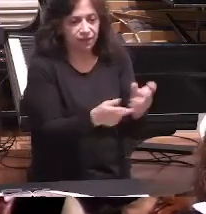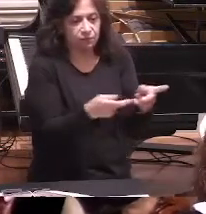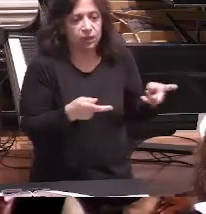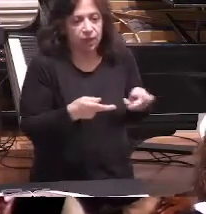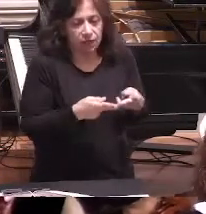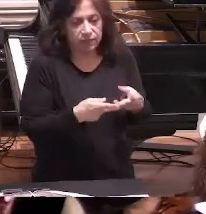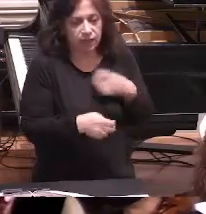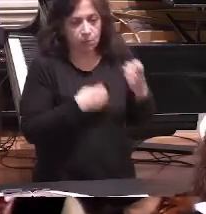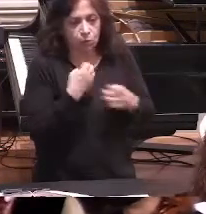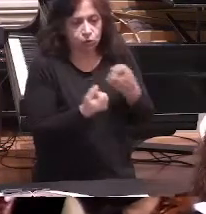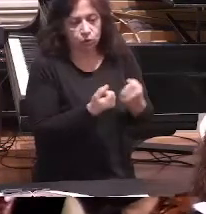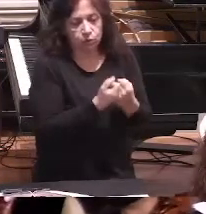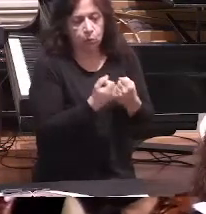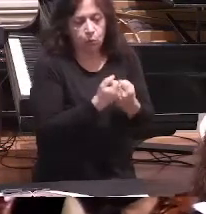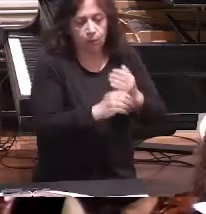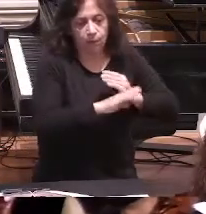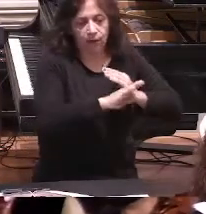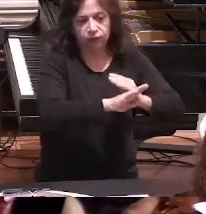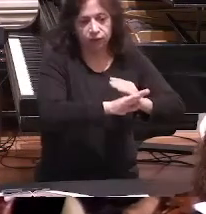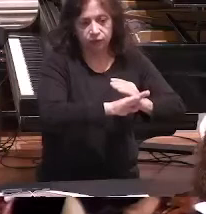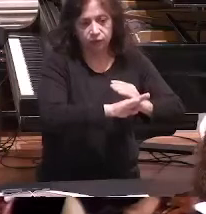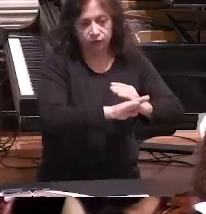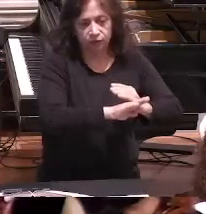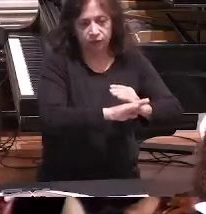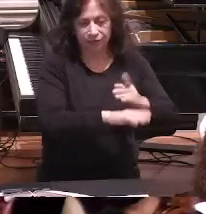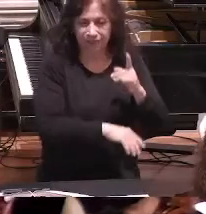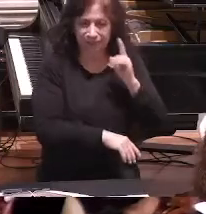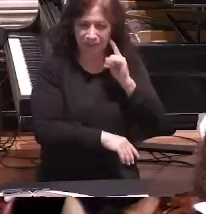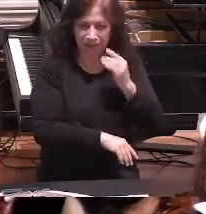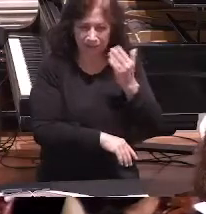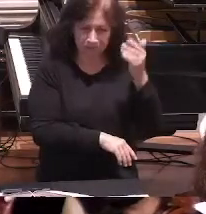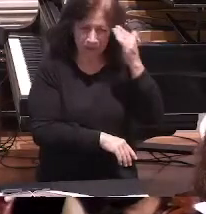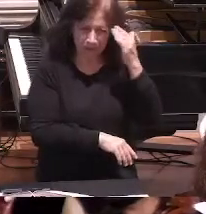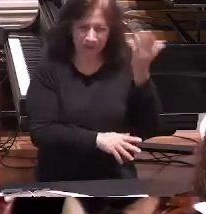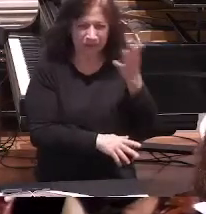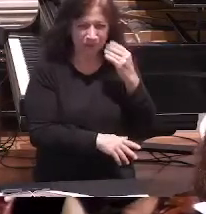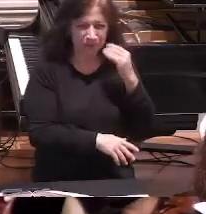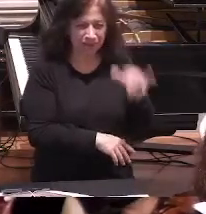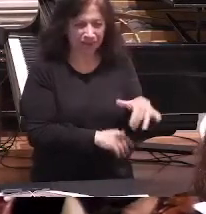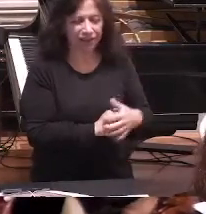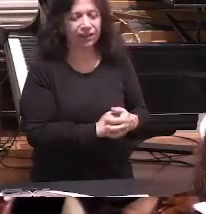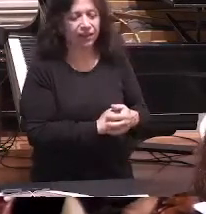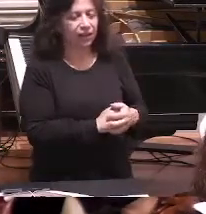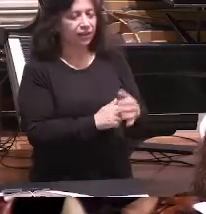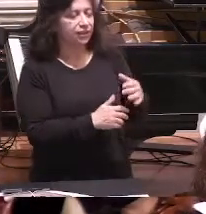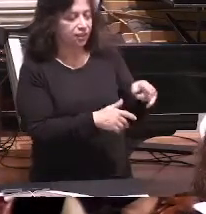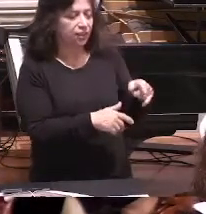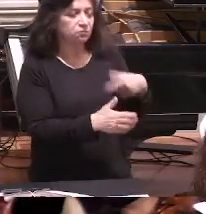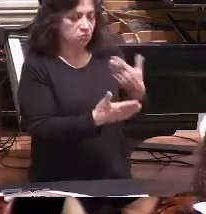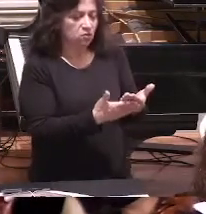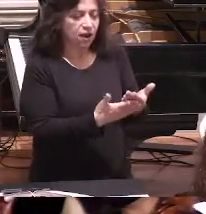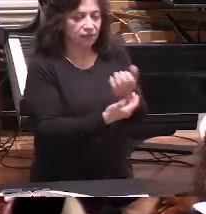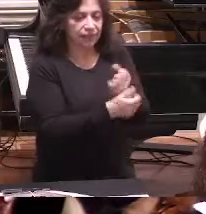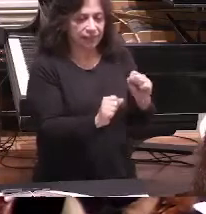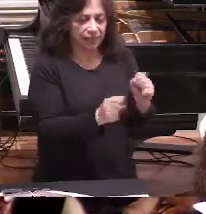and emotional protection. Sound familiar? She received a safe haven, a home for her